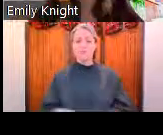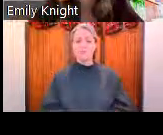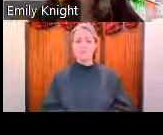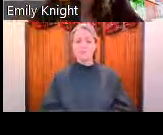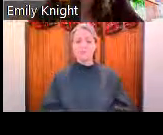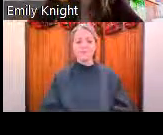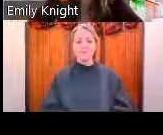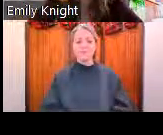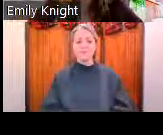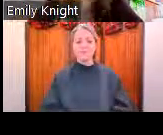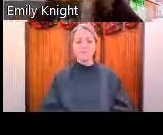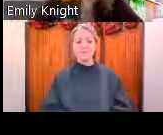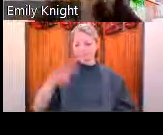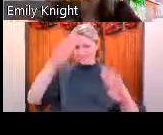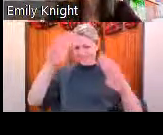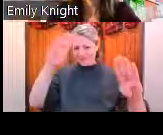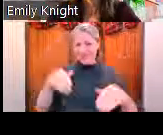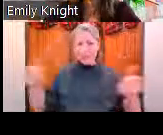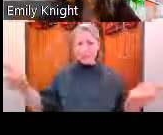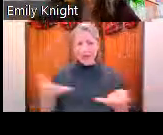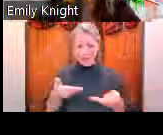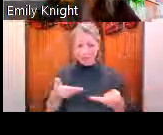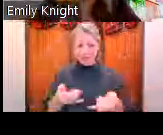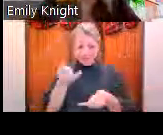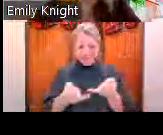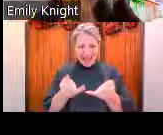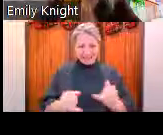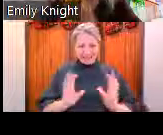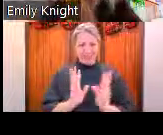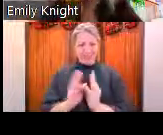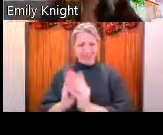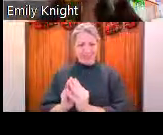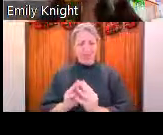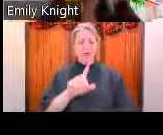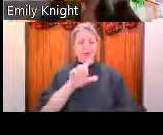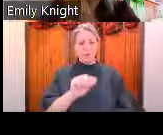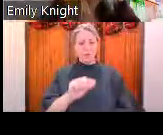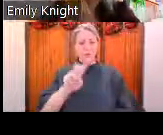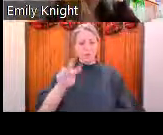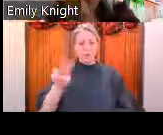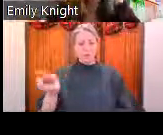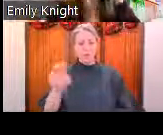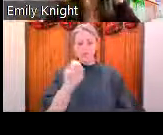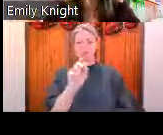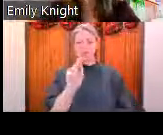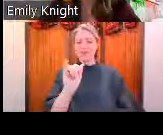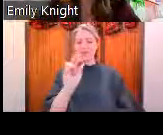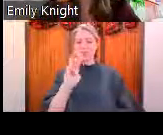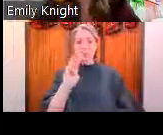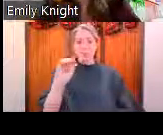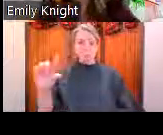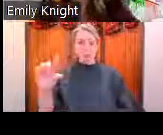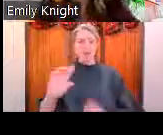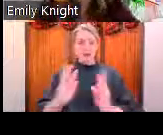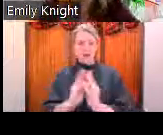Okay. Welcome to the closing session of our 2022 Skirboll Conference. Thank you for